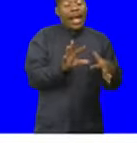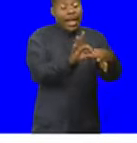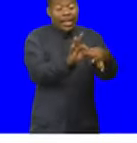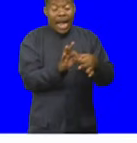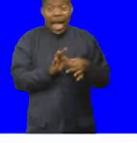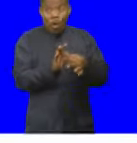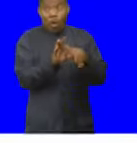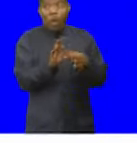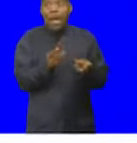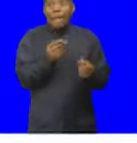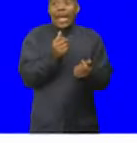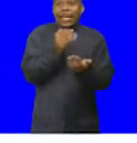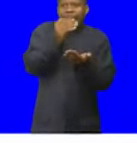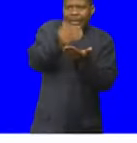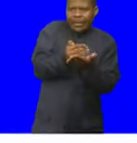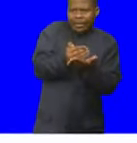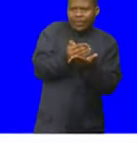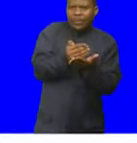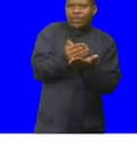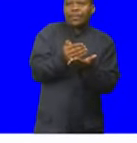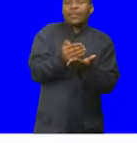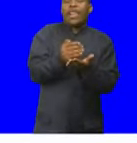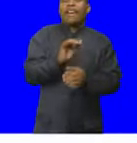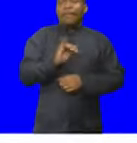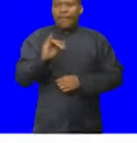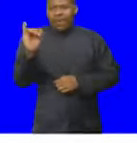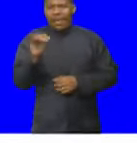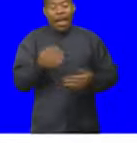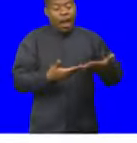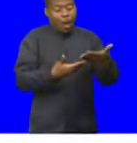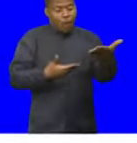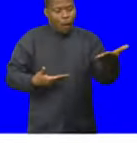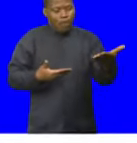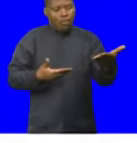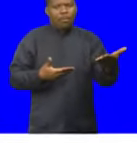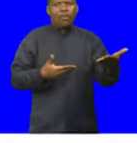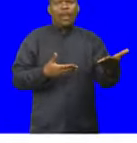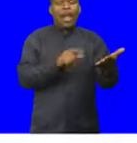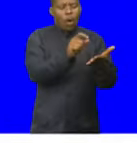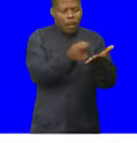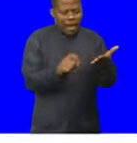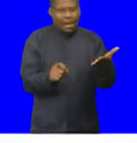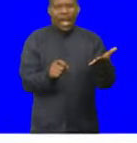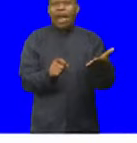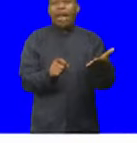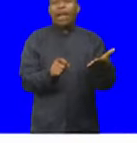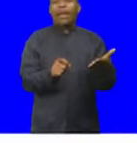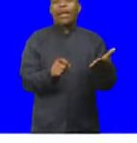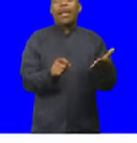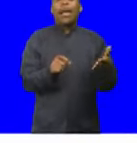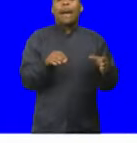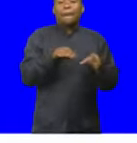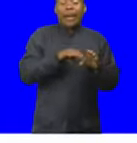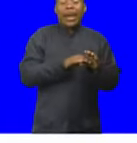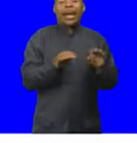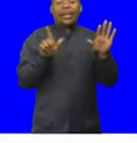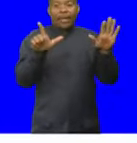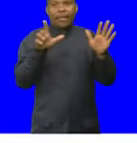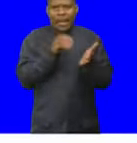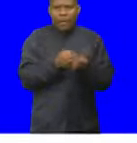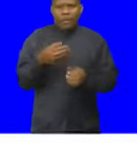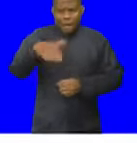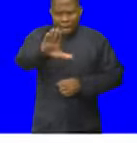kwenhlanganweni libanjiswana kwekucala sifuna iform lokuapply for kule registration leligcwaliswa nguye lo 7. Bese kuba